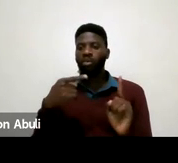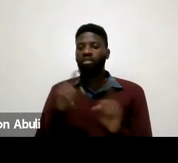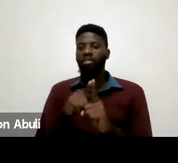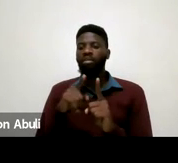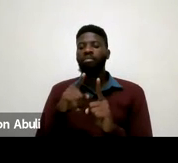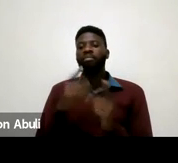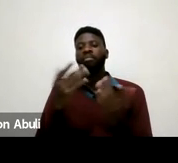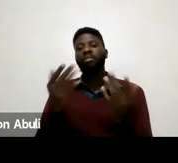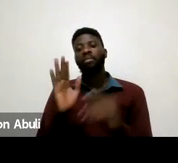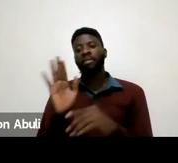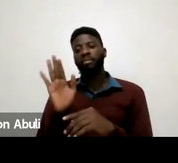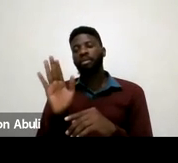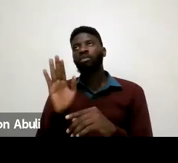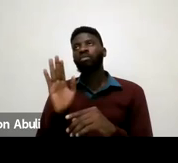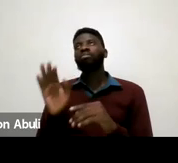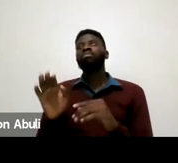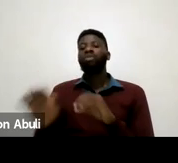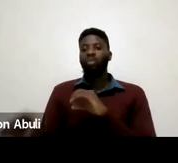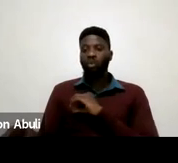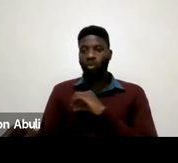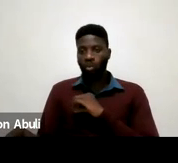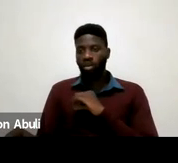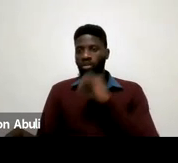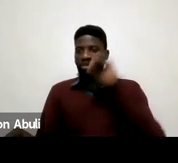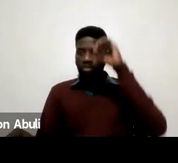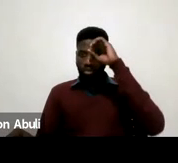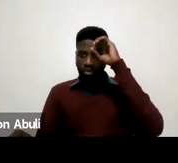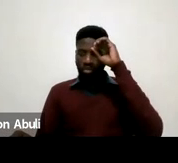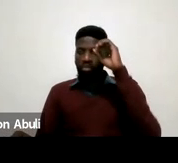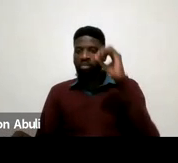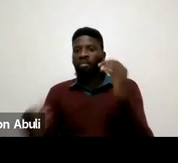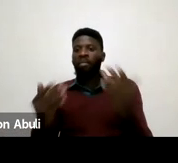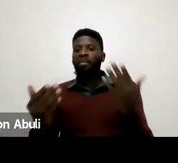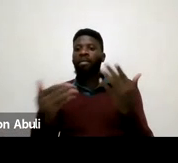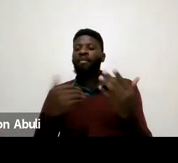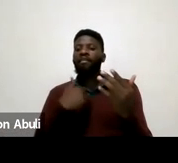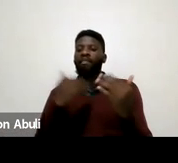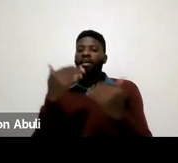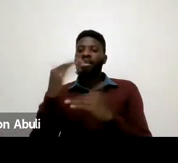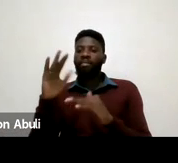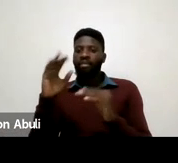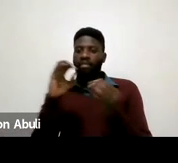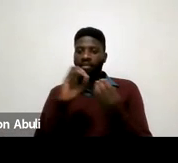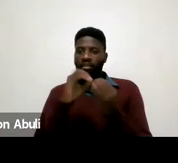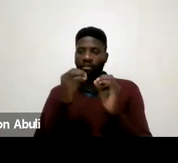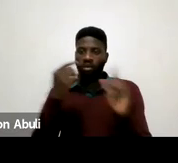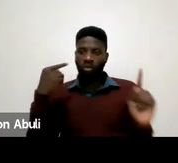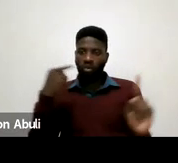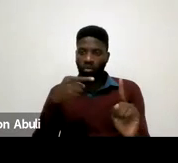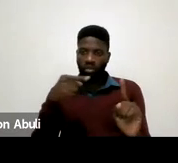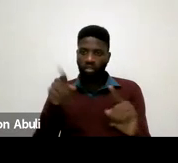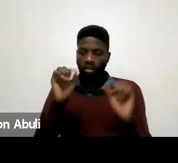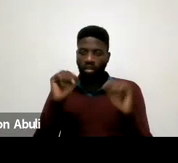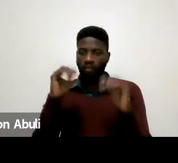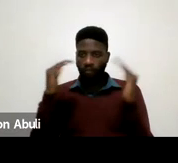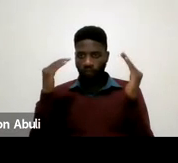in your own view, might there be a limited number of goals that we're able to adequately focus